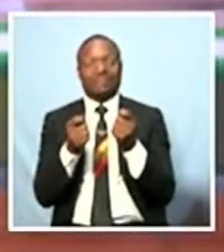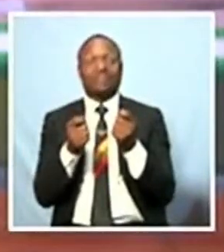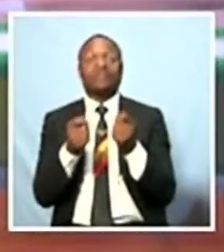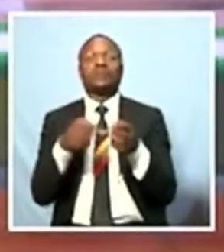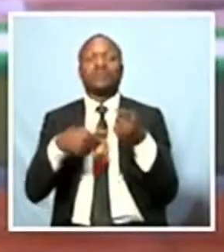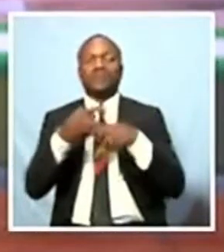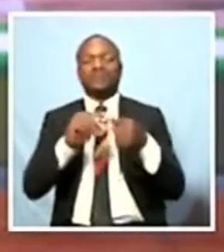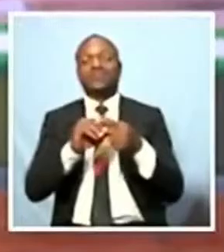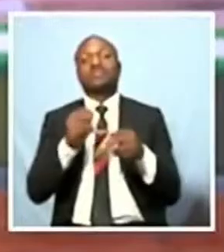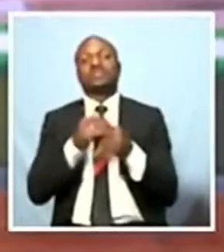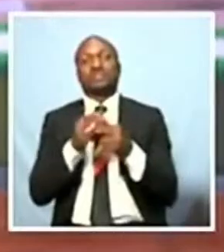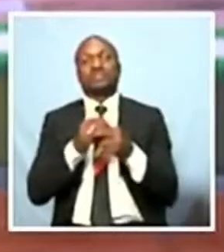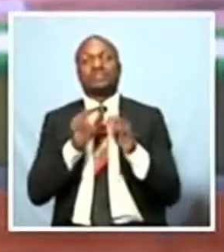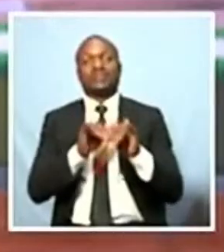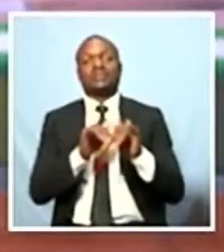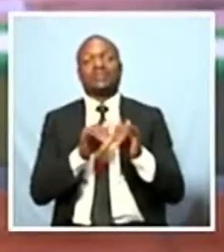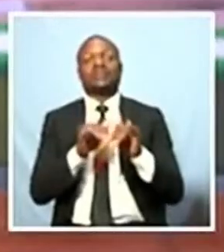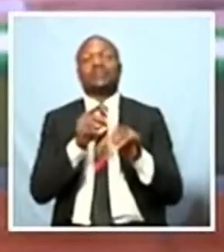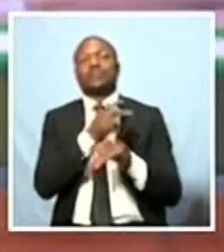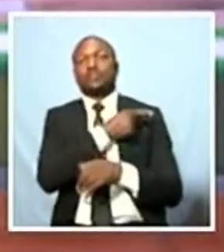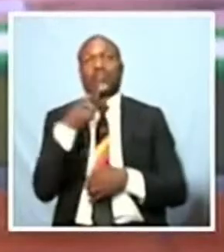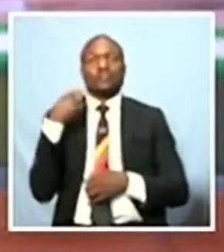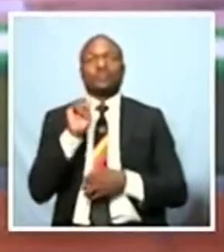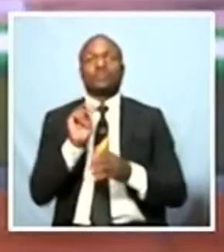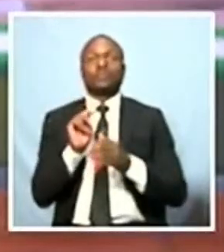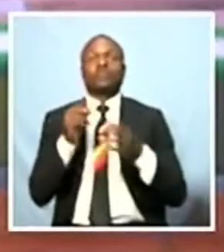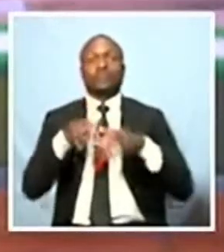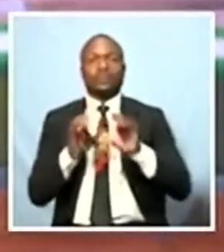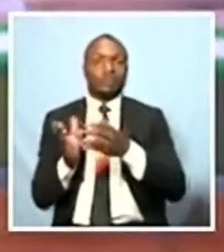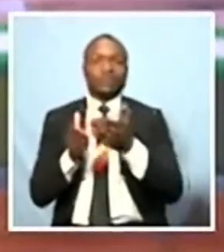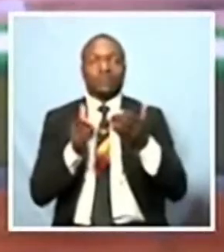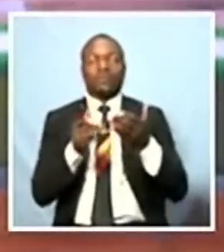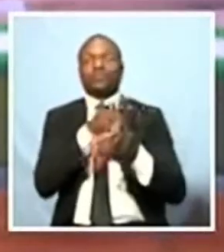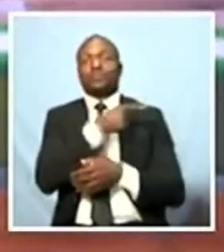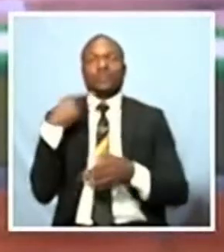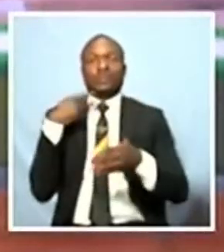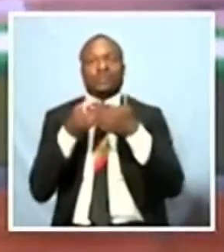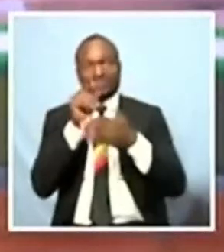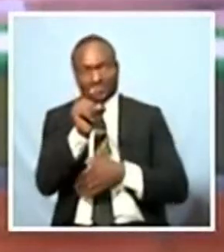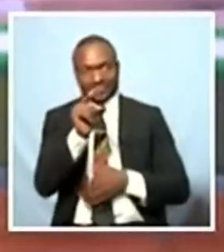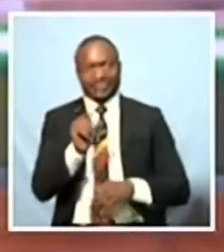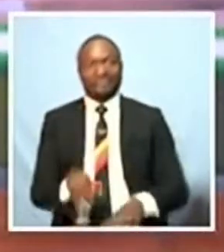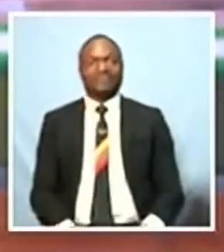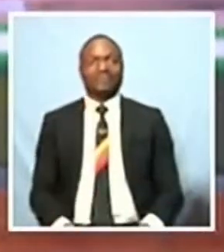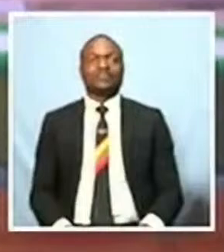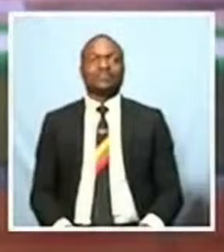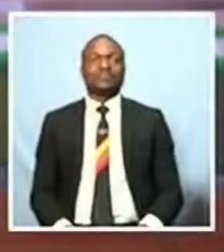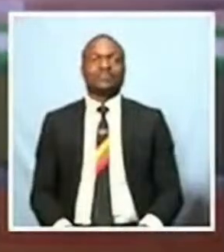short while. Stay tuned to Parliament TV as we continue bringing Parliament closer to you.